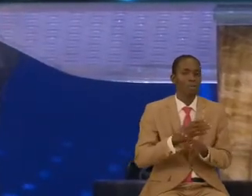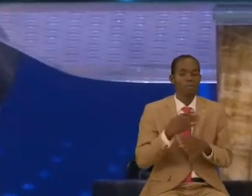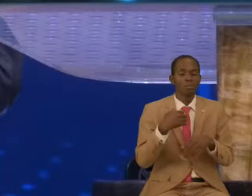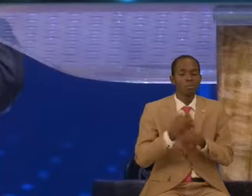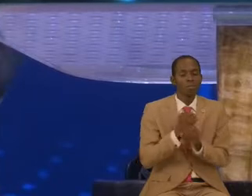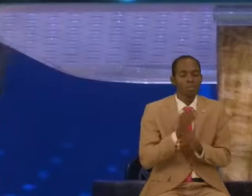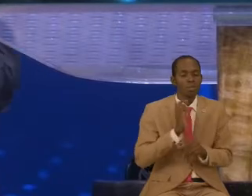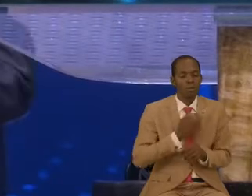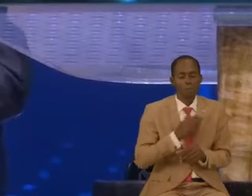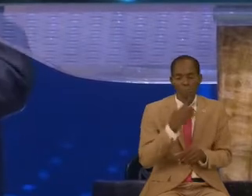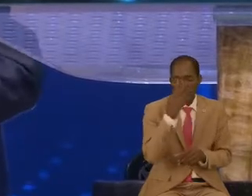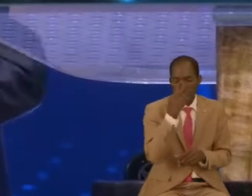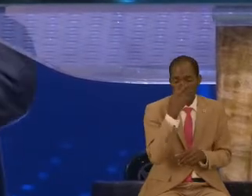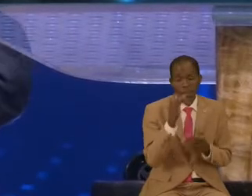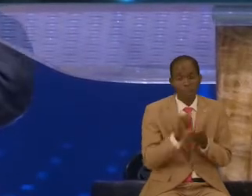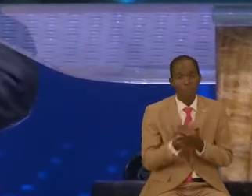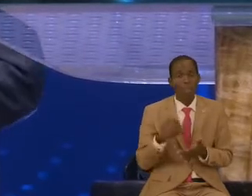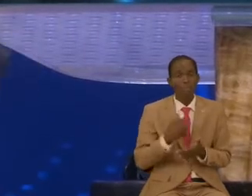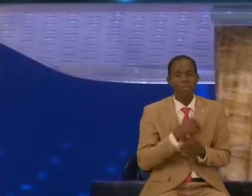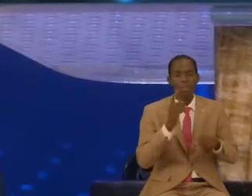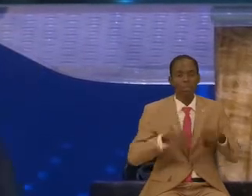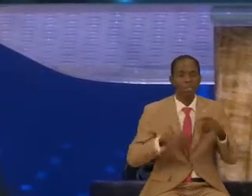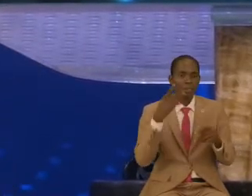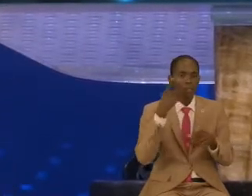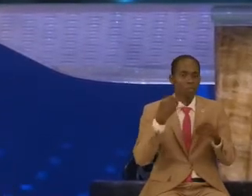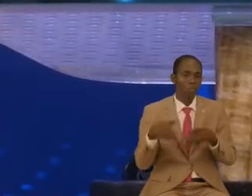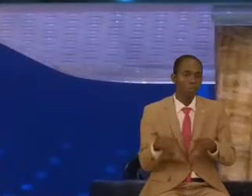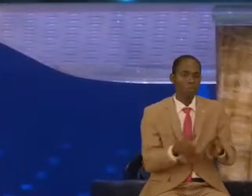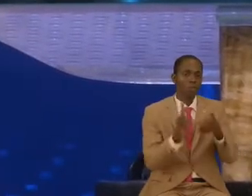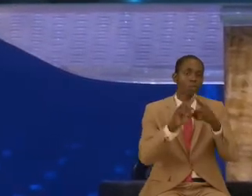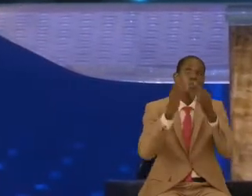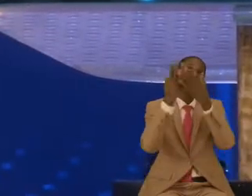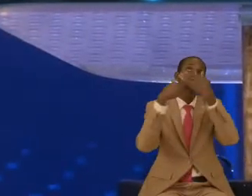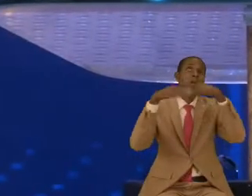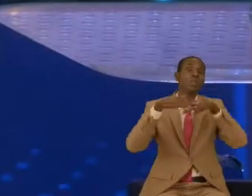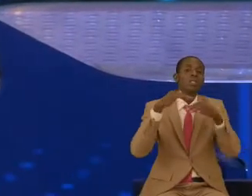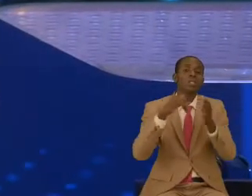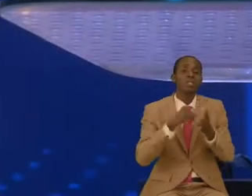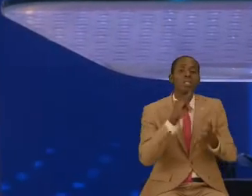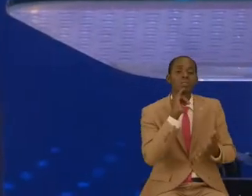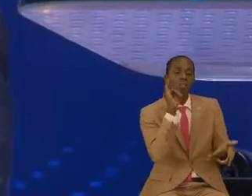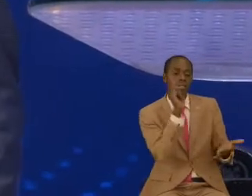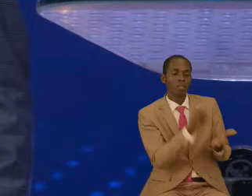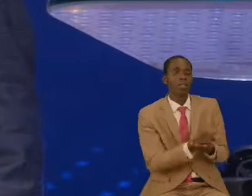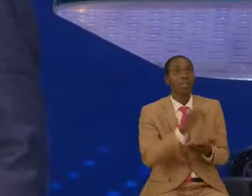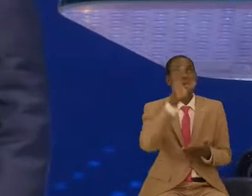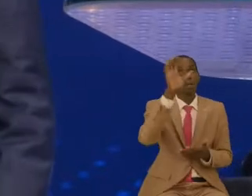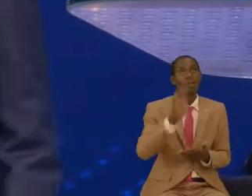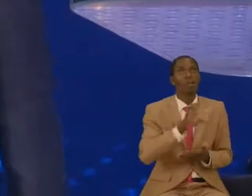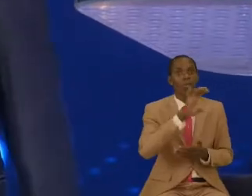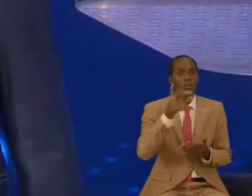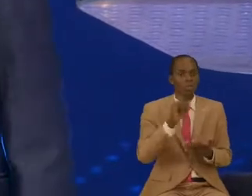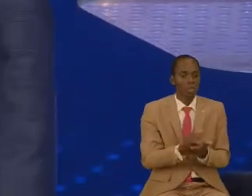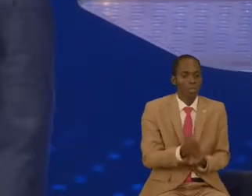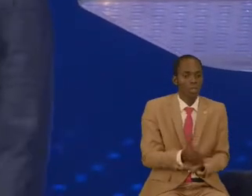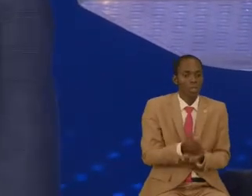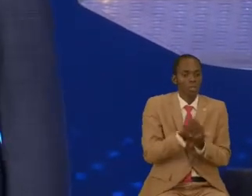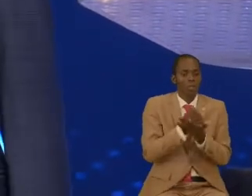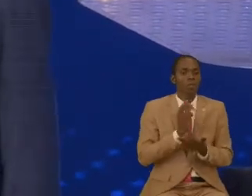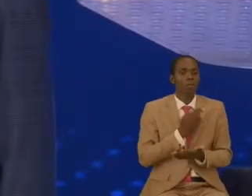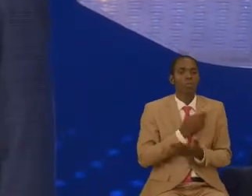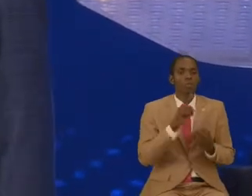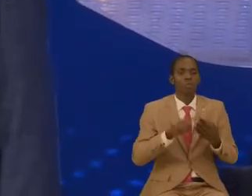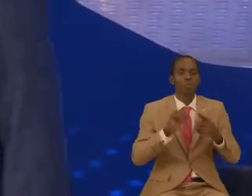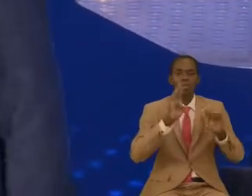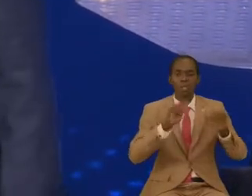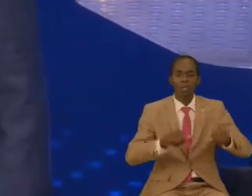cannot even see the way to heaven. It is that cross that helps us to be able to see the